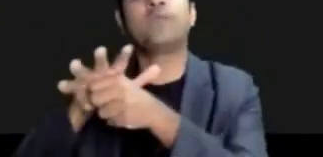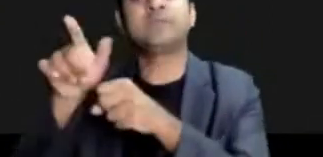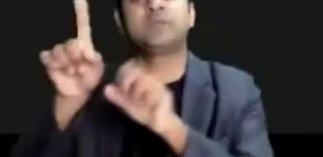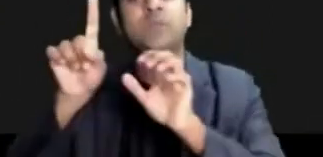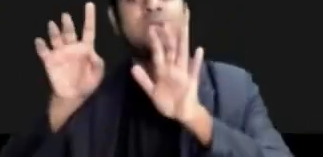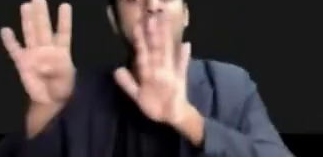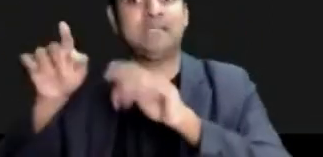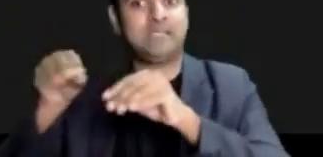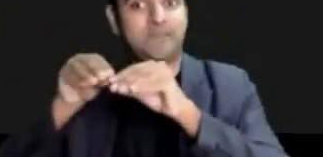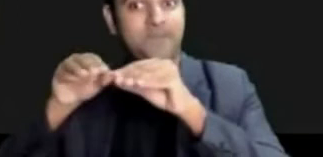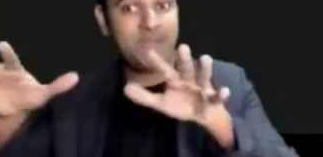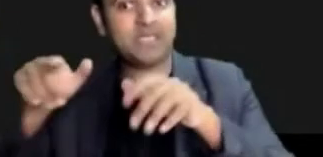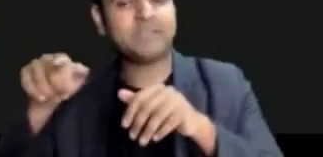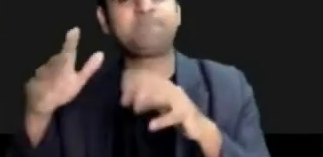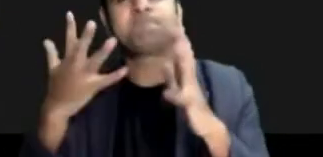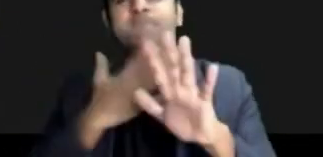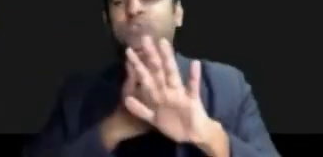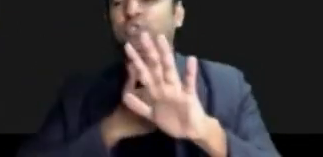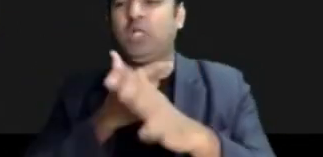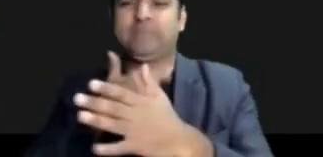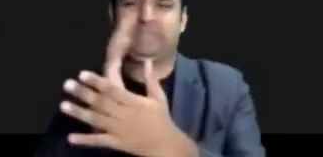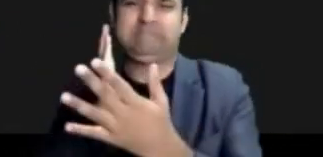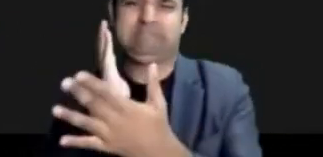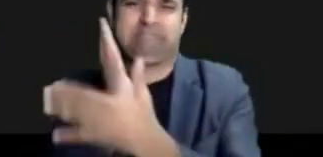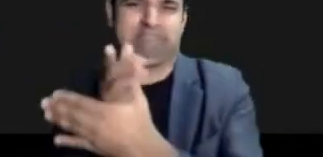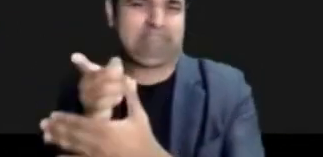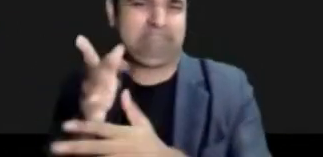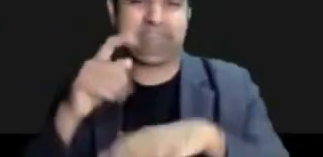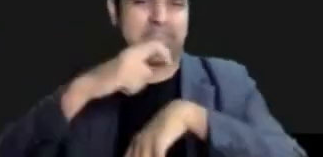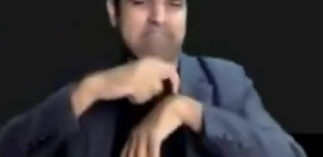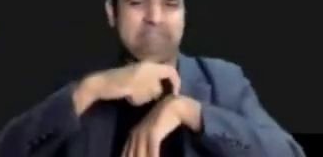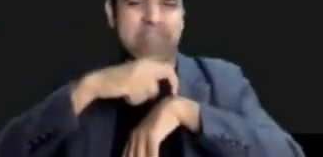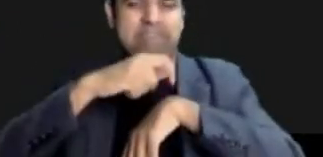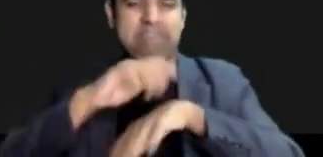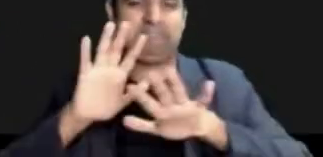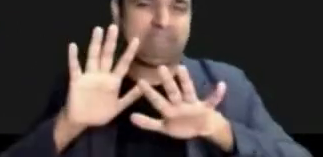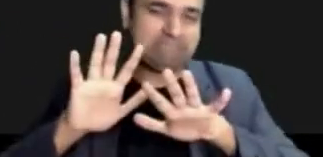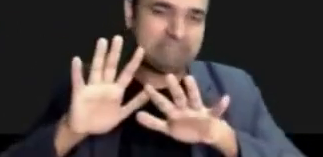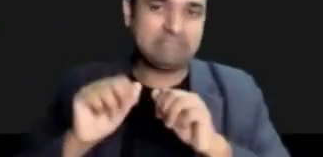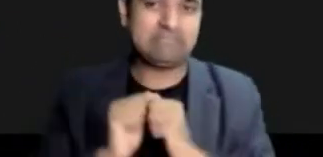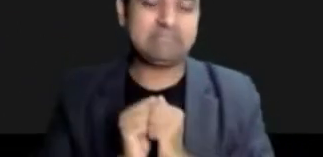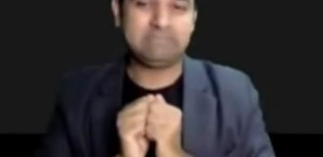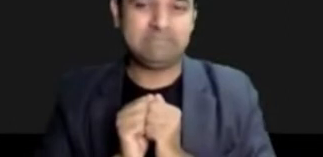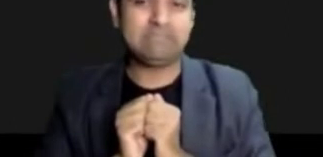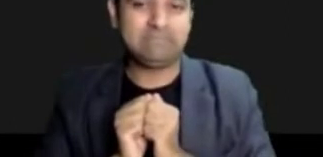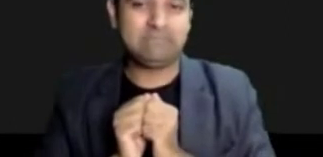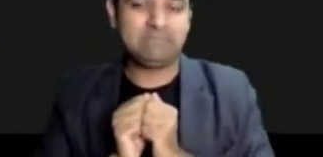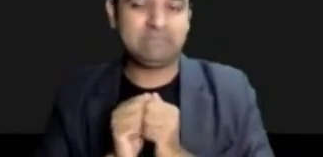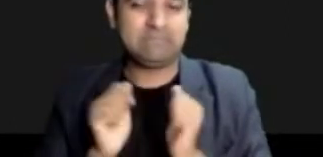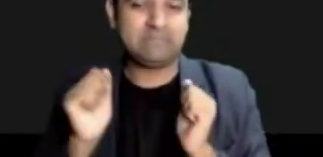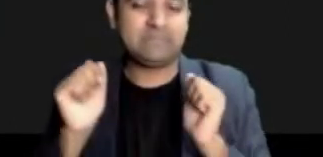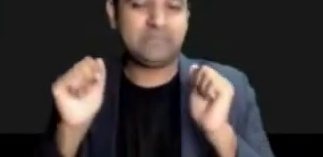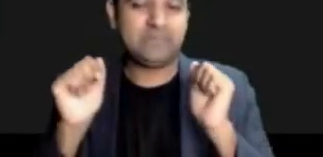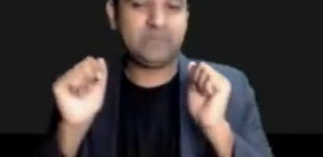up, thank you very much. Yeah, so that with the pandemic, it has also worsened